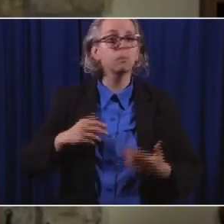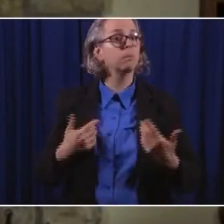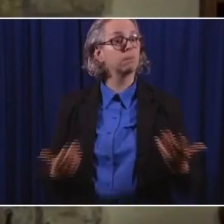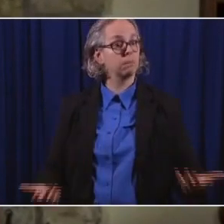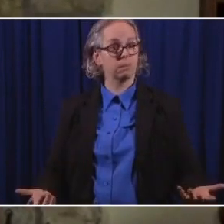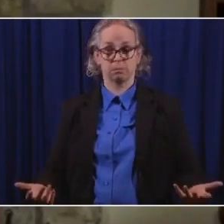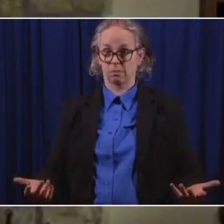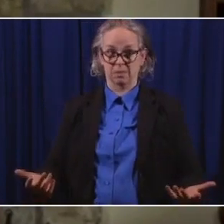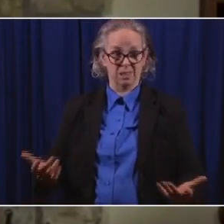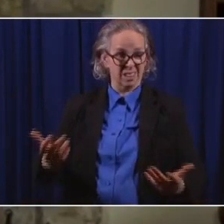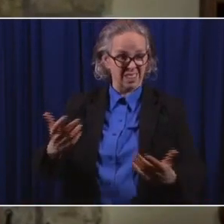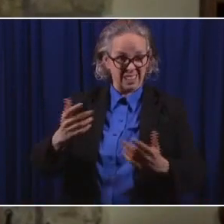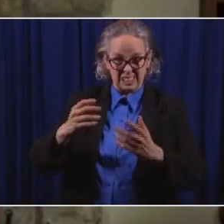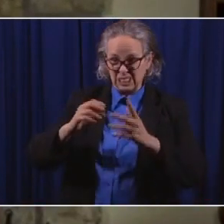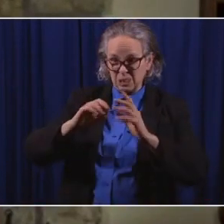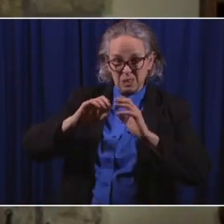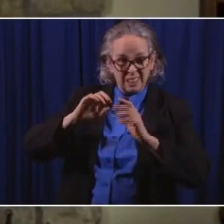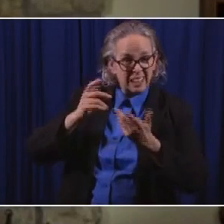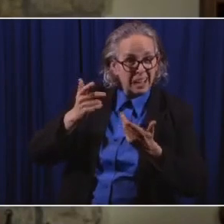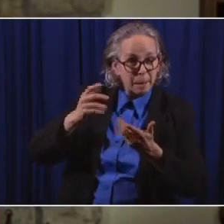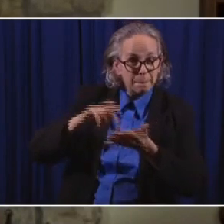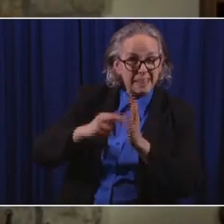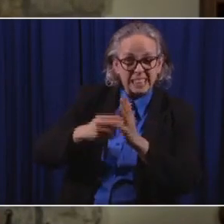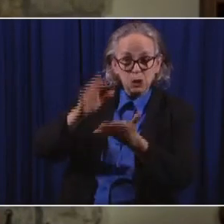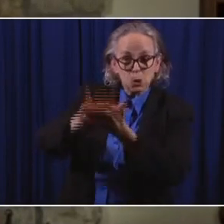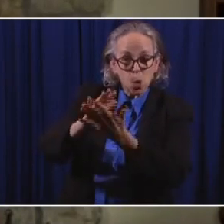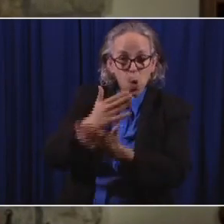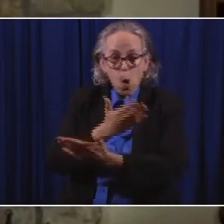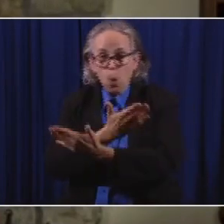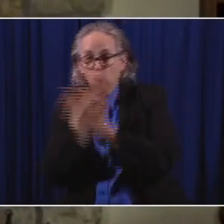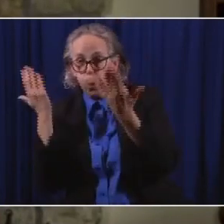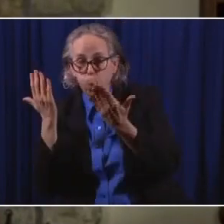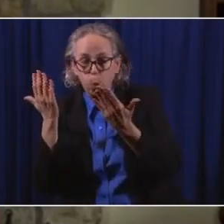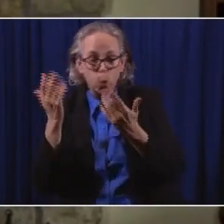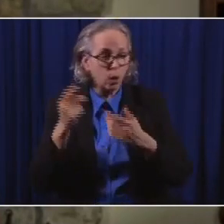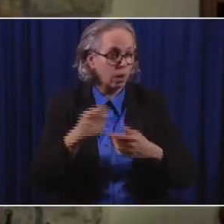I'm not saying there's not spread in schools. I'm not saying there's not spread in bars.